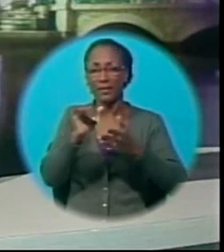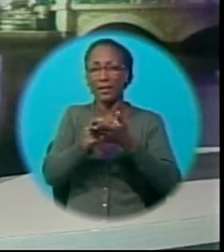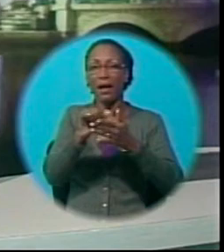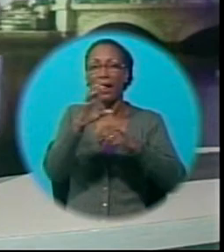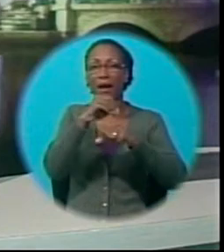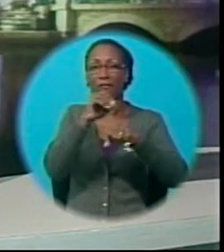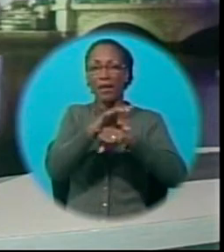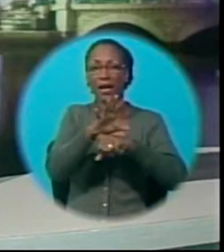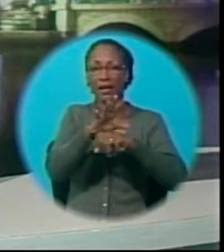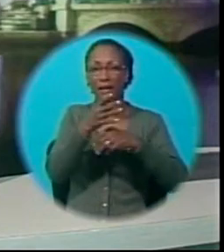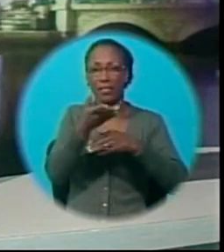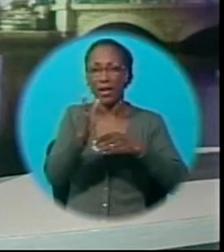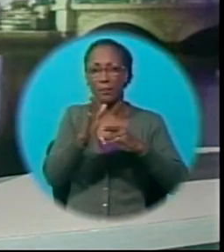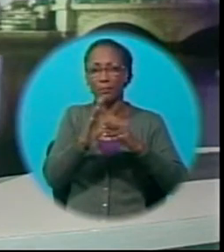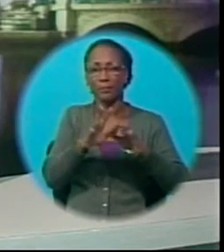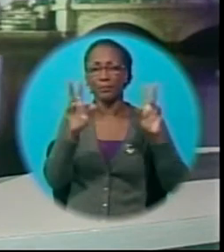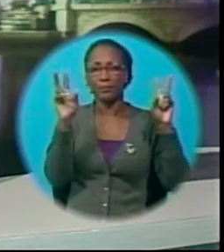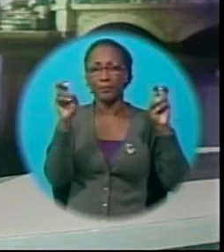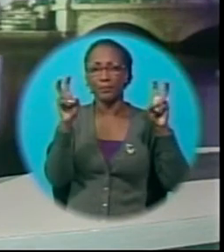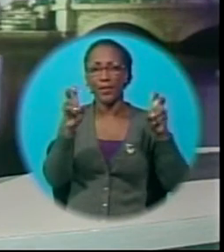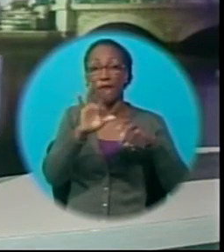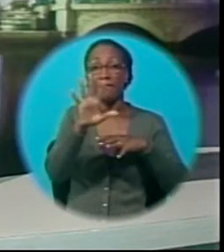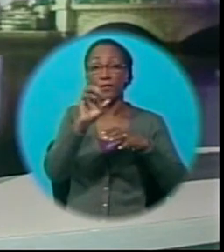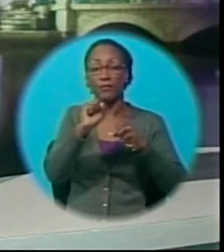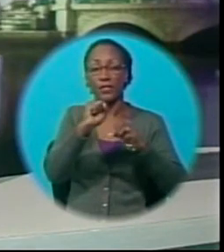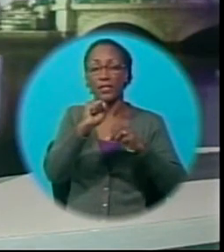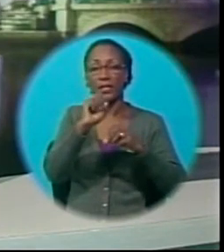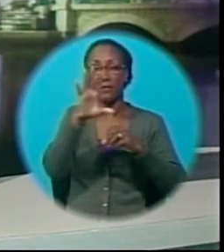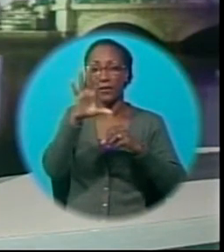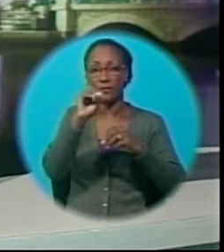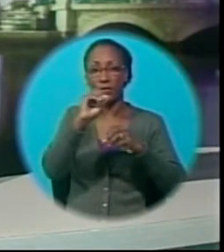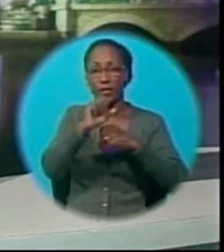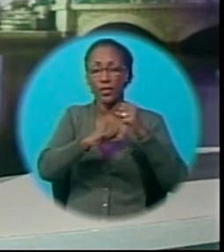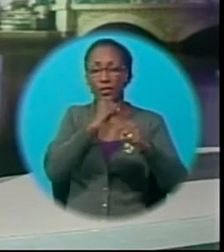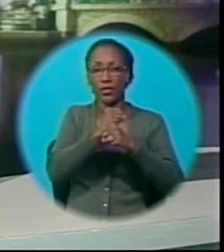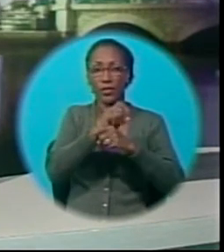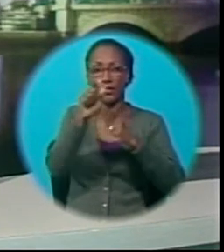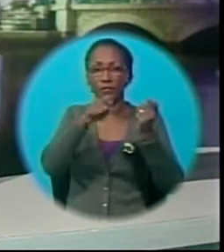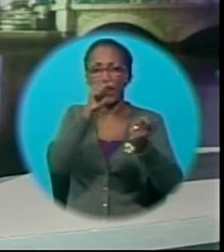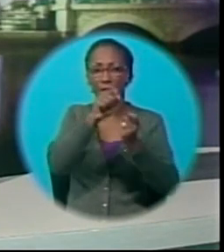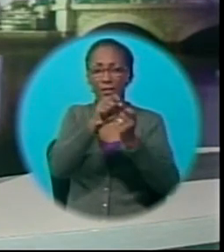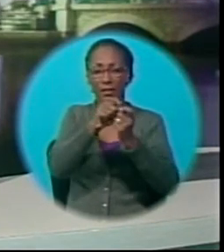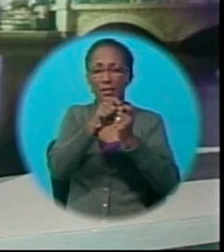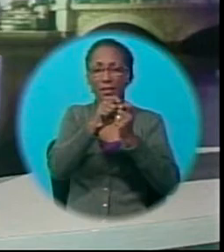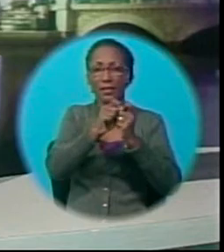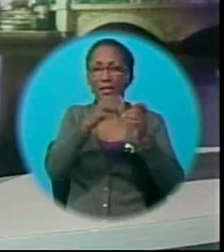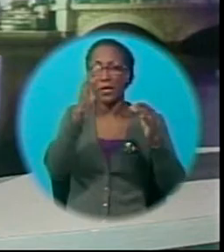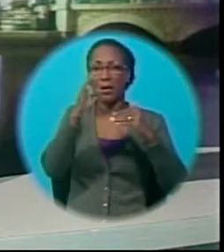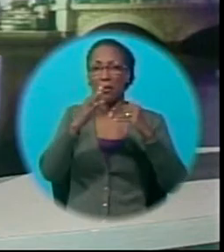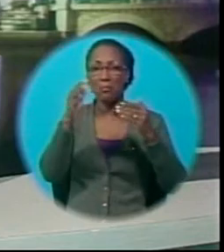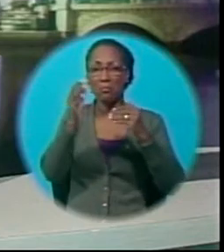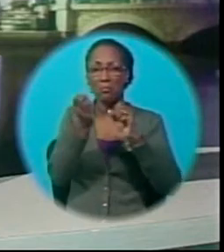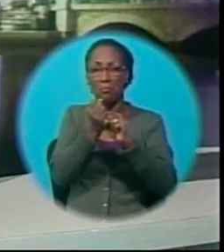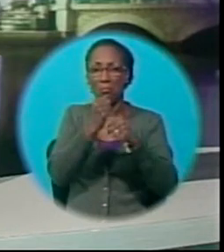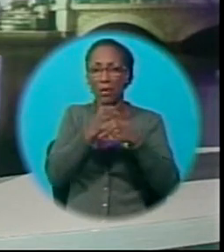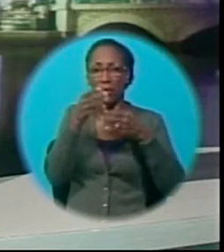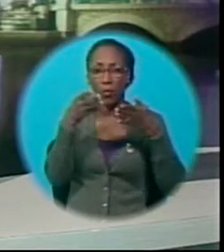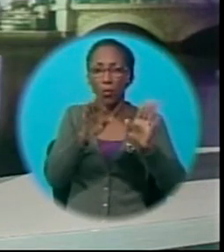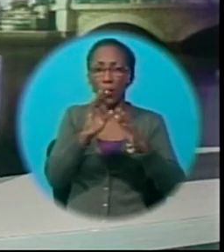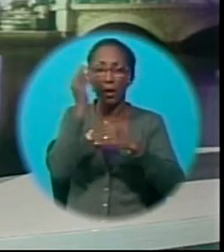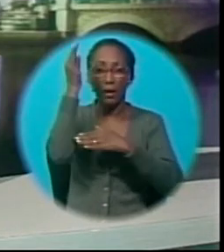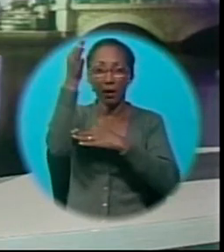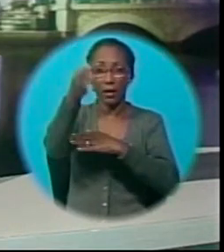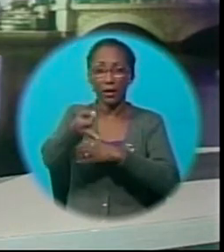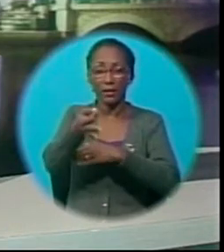week is 50 Years of Excellence, Youth Unified, Charting the Way Forward. And on September 27th, there will be